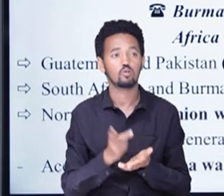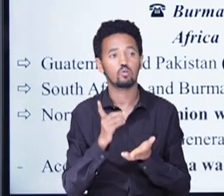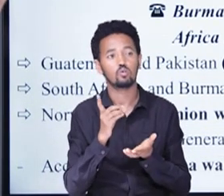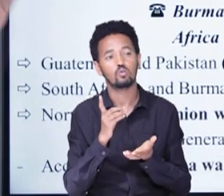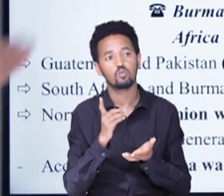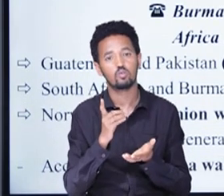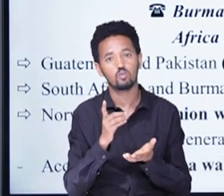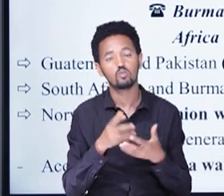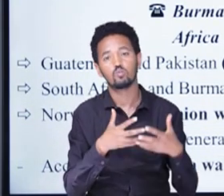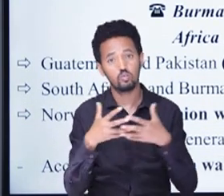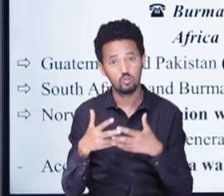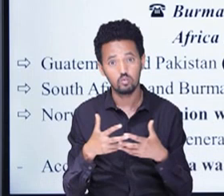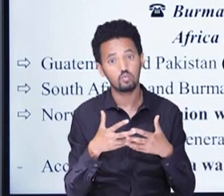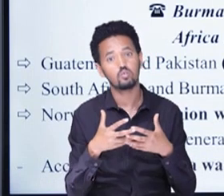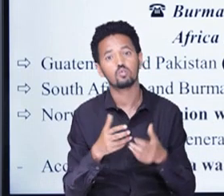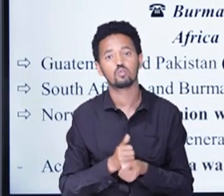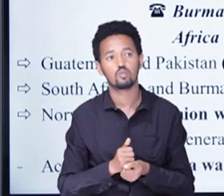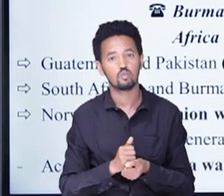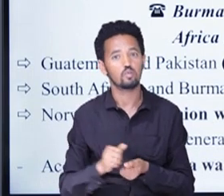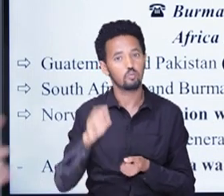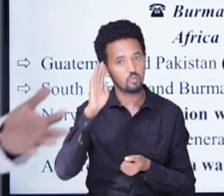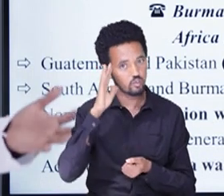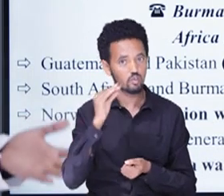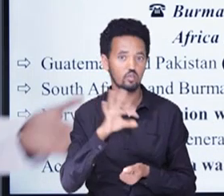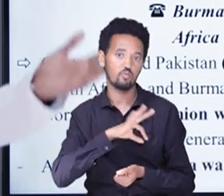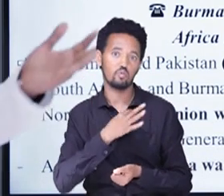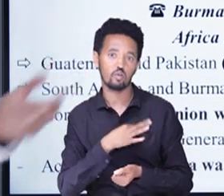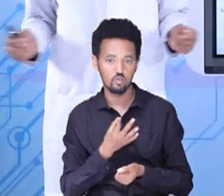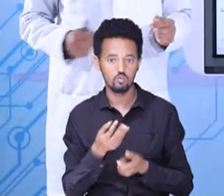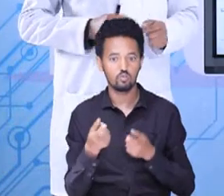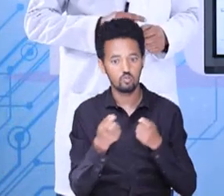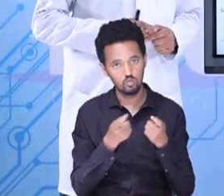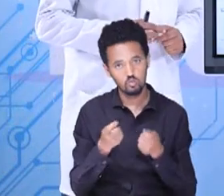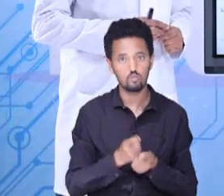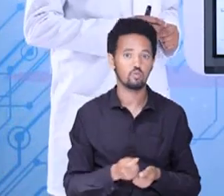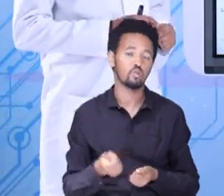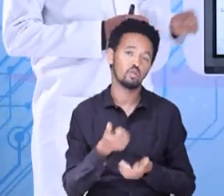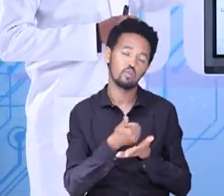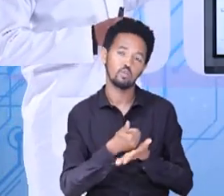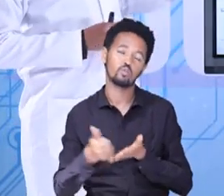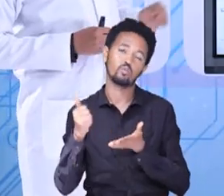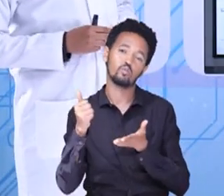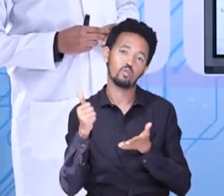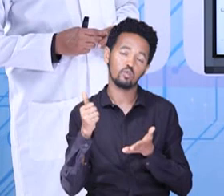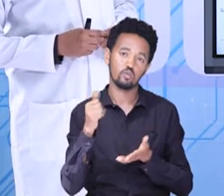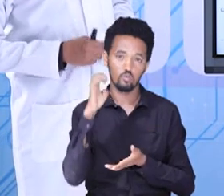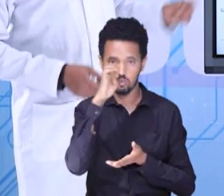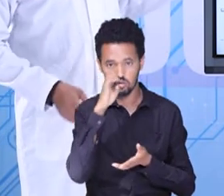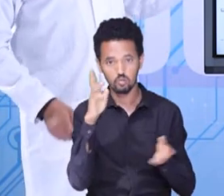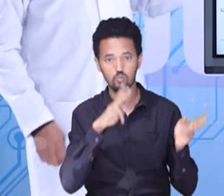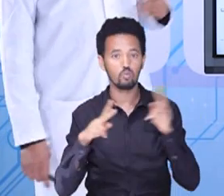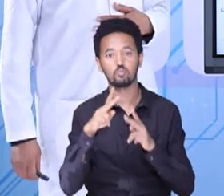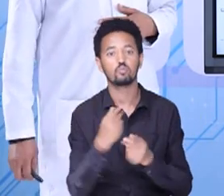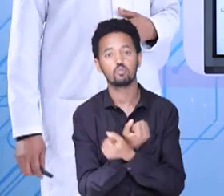represented USSR, USA, Britain, and France to solve the Ethio-Eritrean problem. Again in 1915,